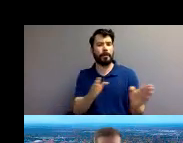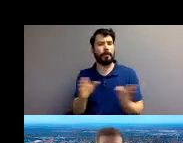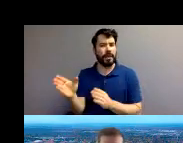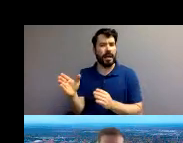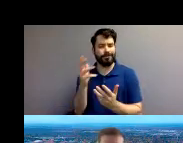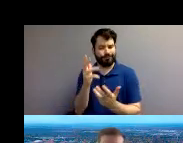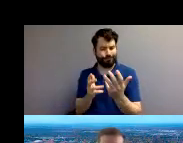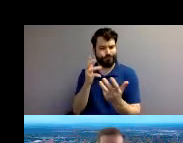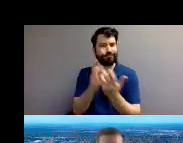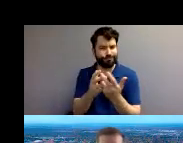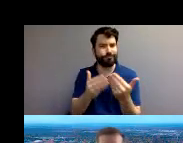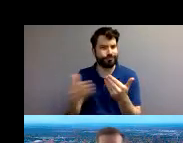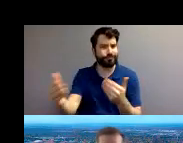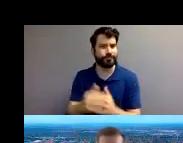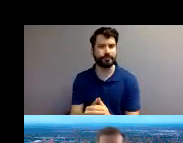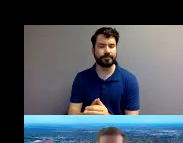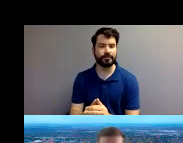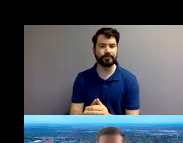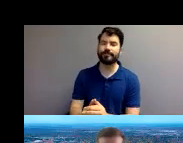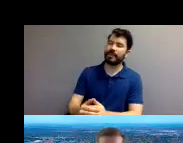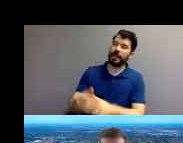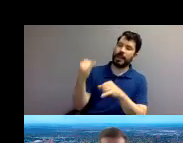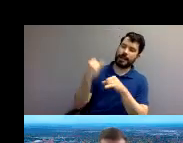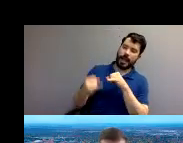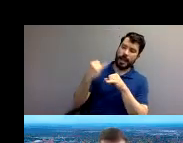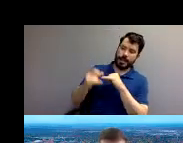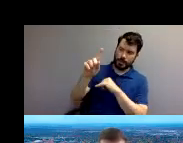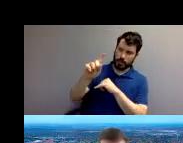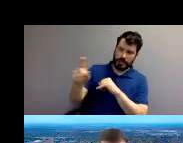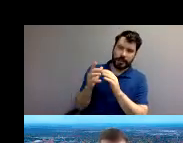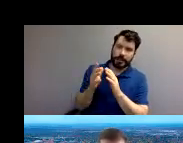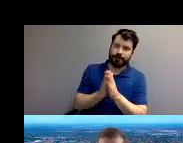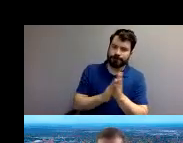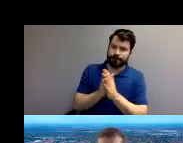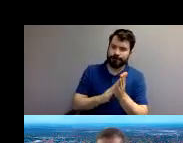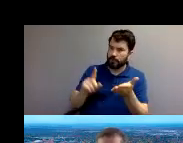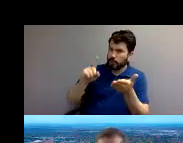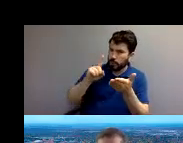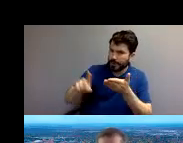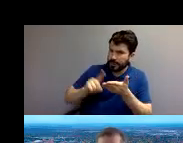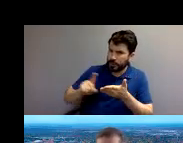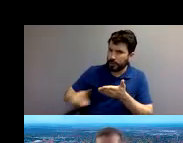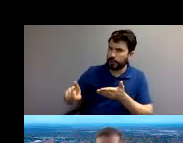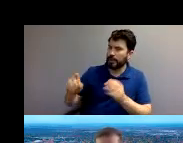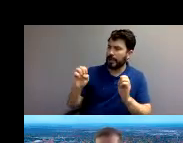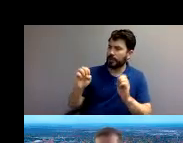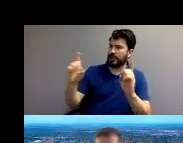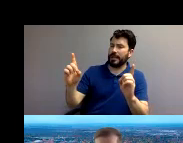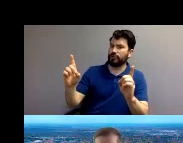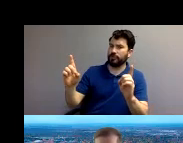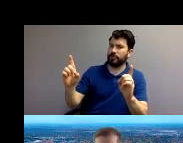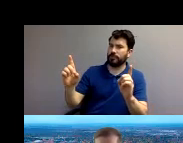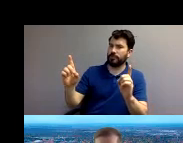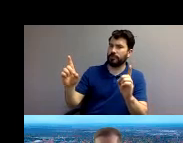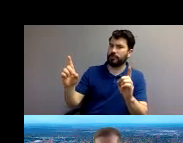we go forward. So Matt, here's one last question. How is the research and education wrap